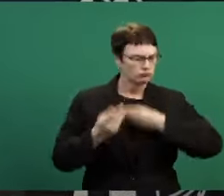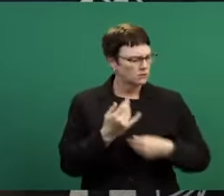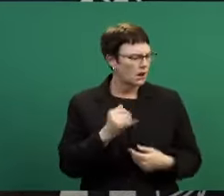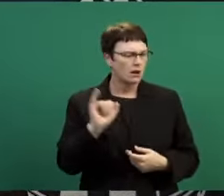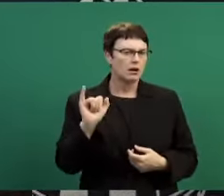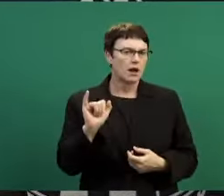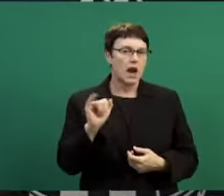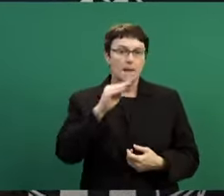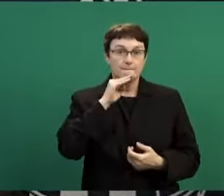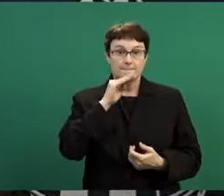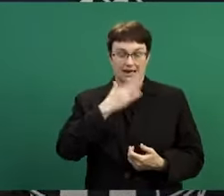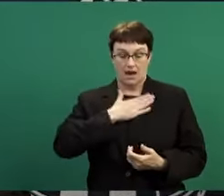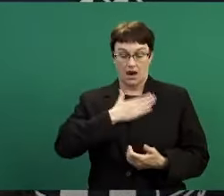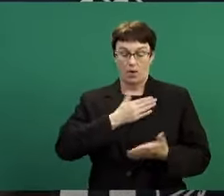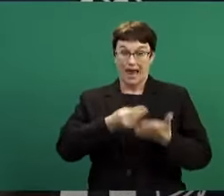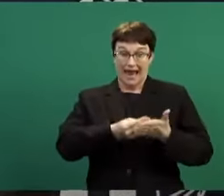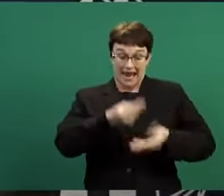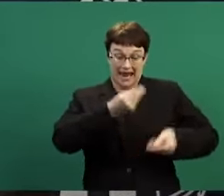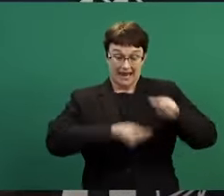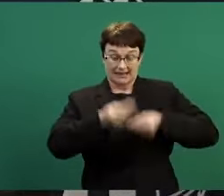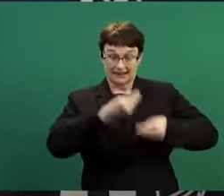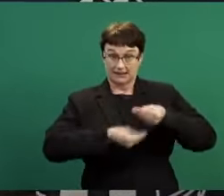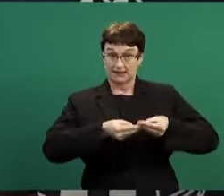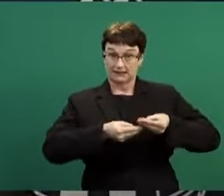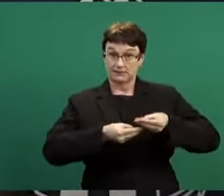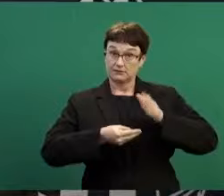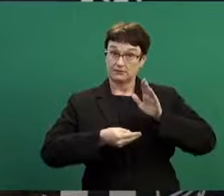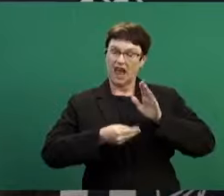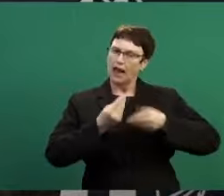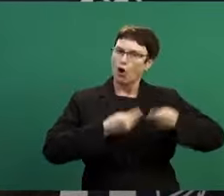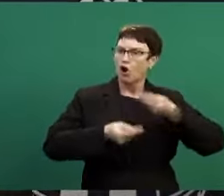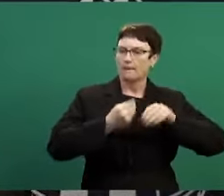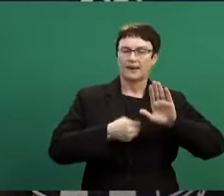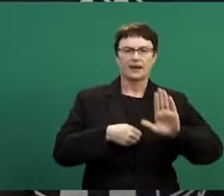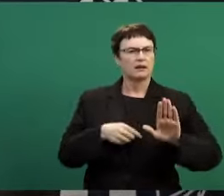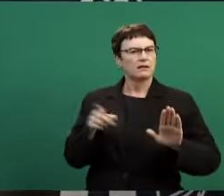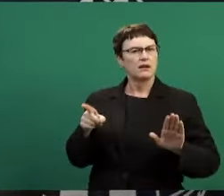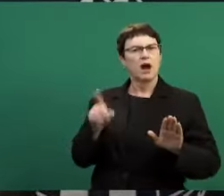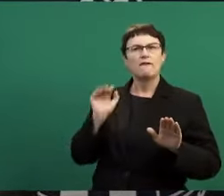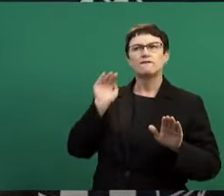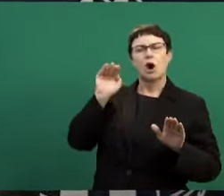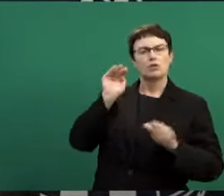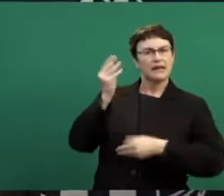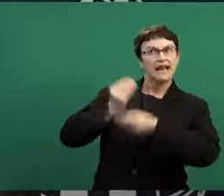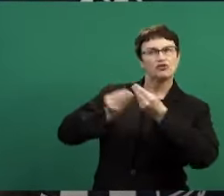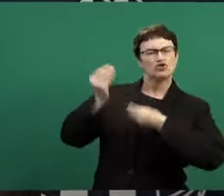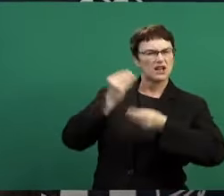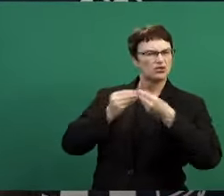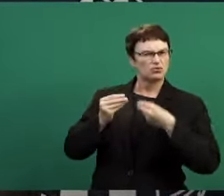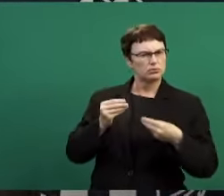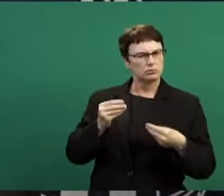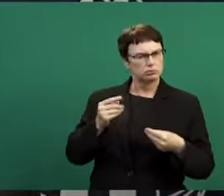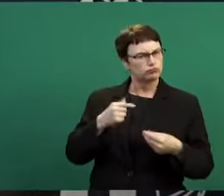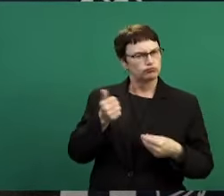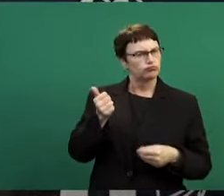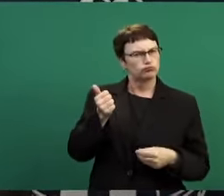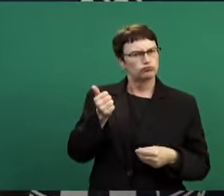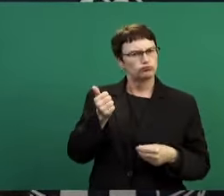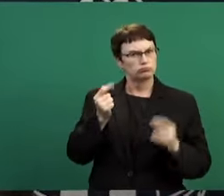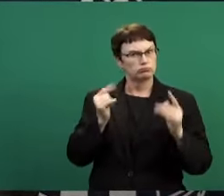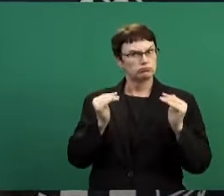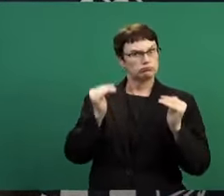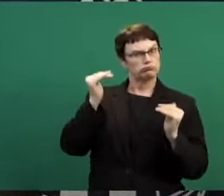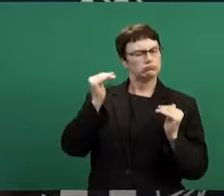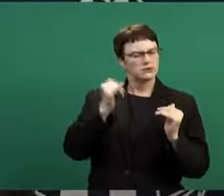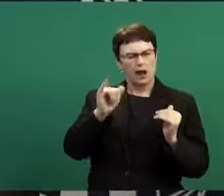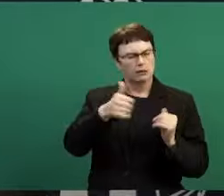economy, for our foreign exchange turnover, by all standards of emerging market, is still one of the highest. I think